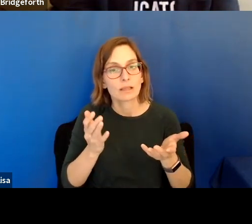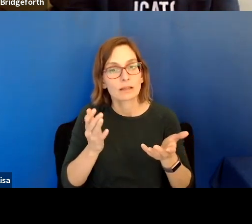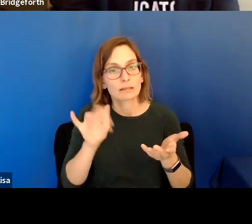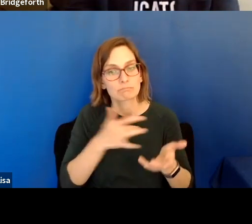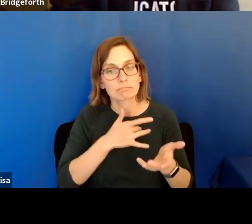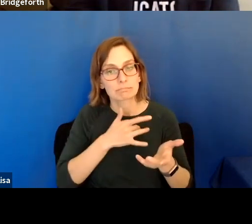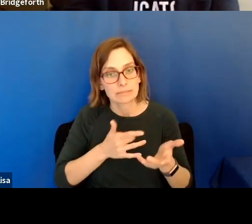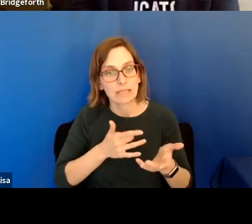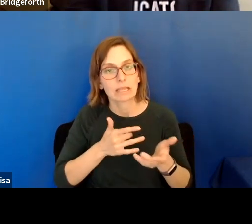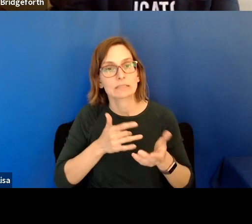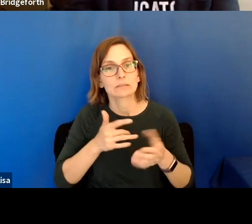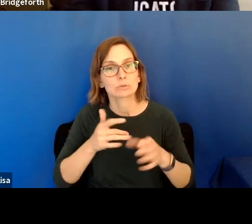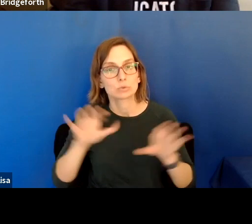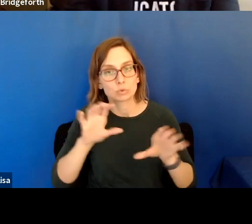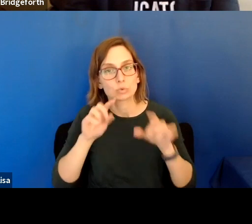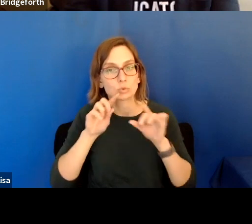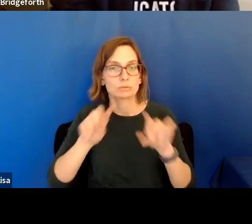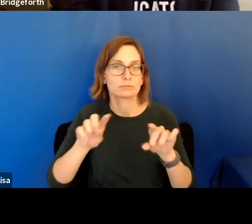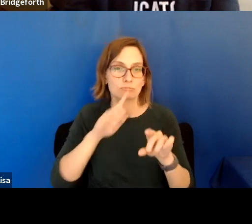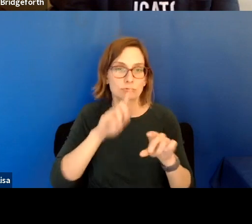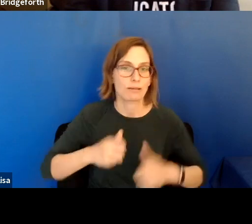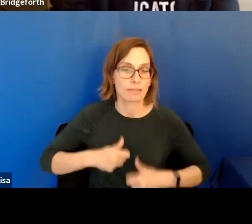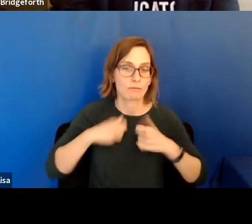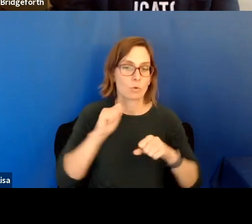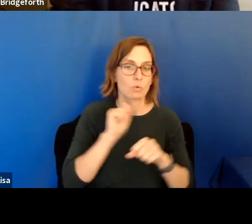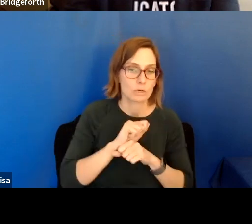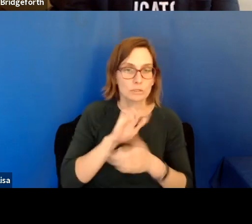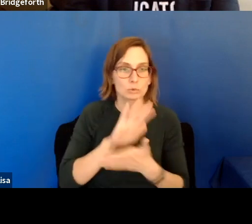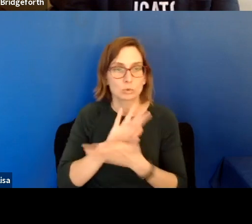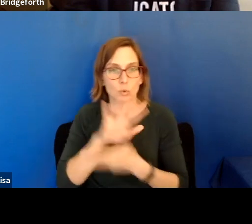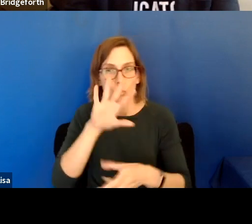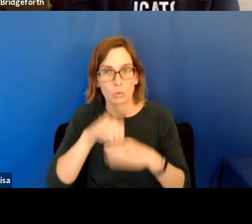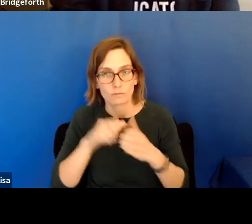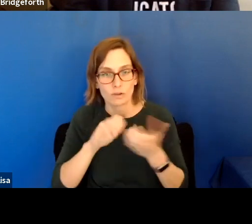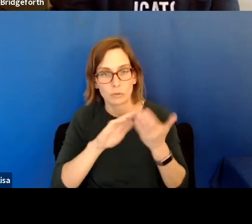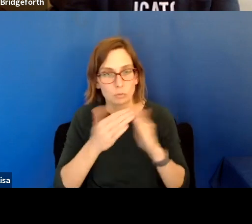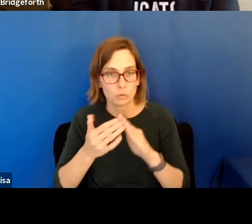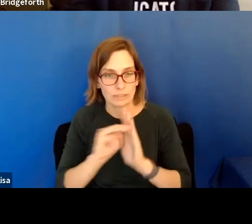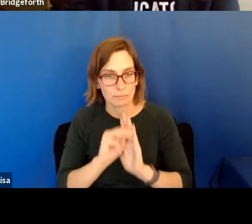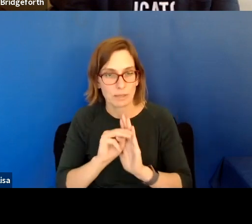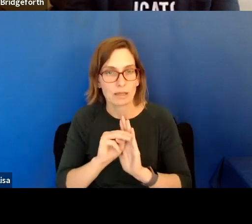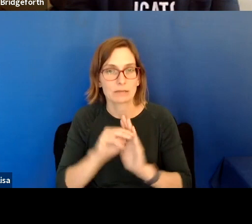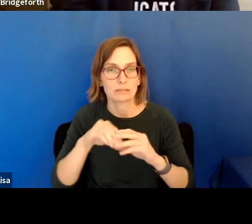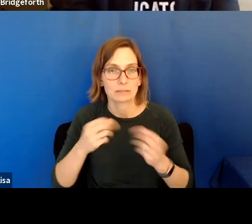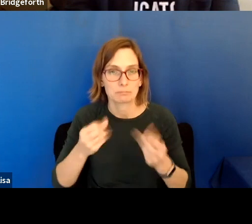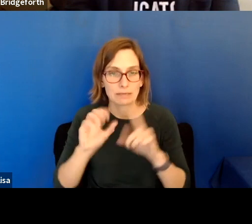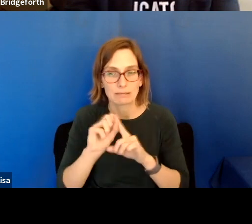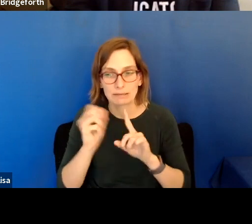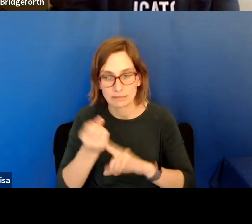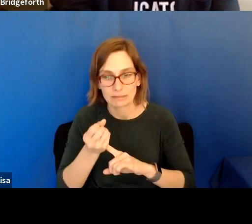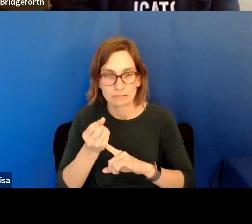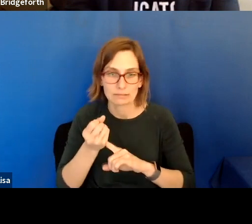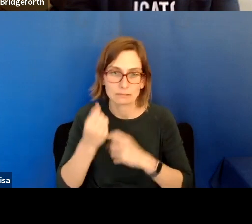tend to do overall life, work and school included, from a community model, which in many cases is solidified and embedded